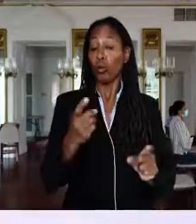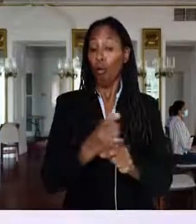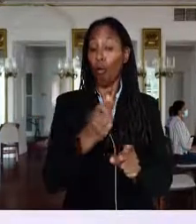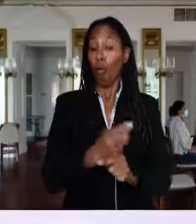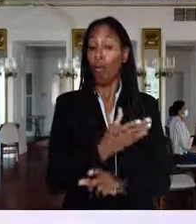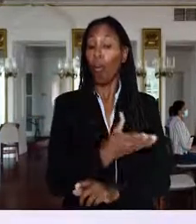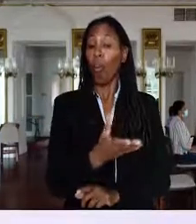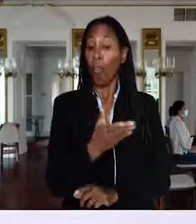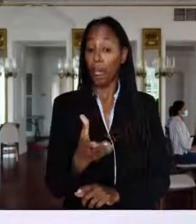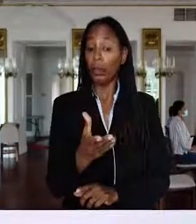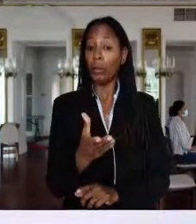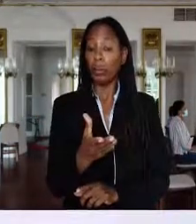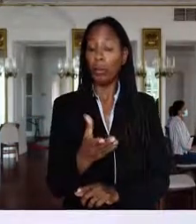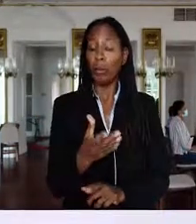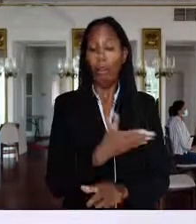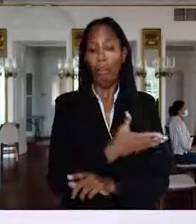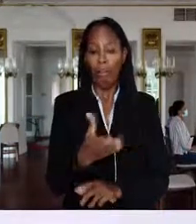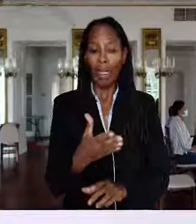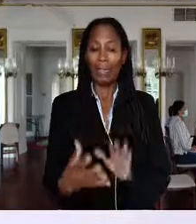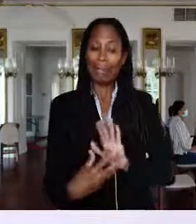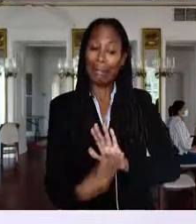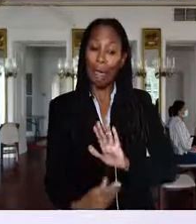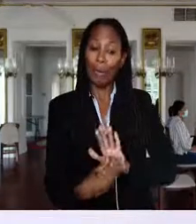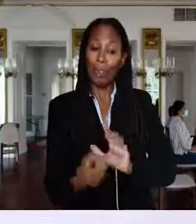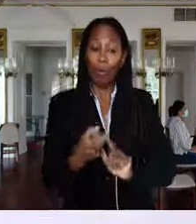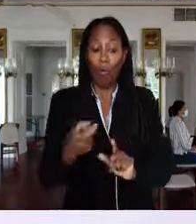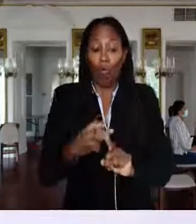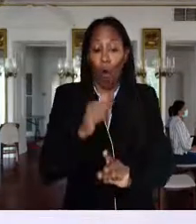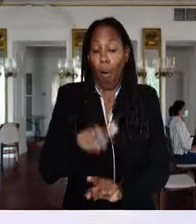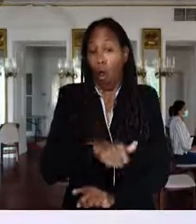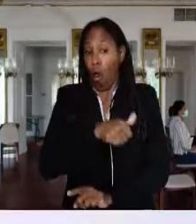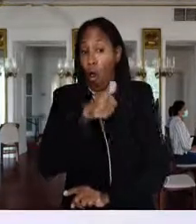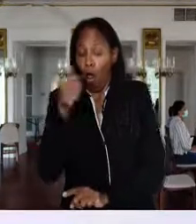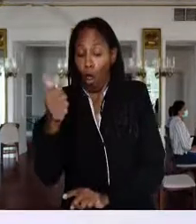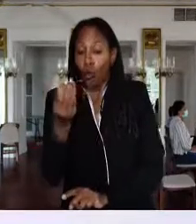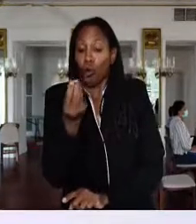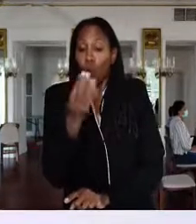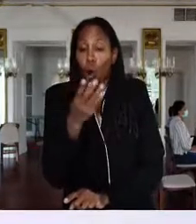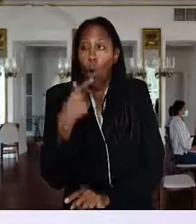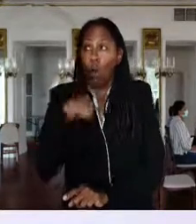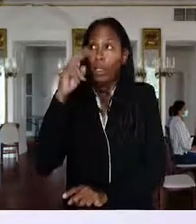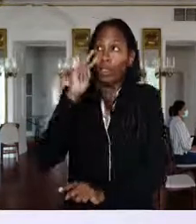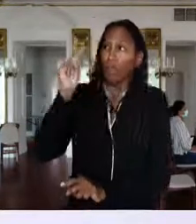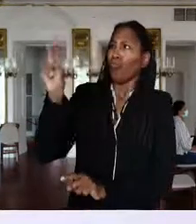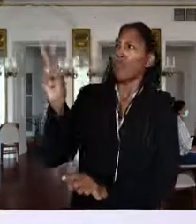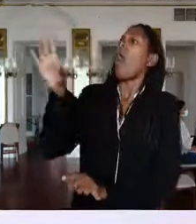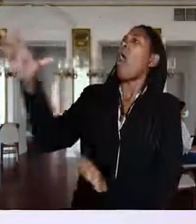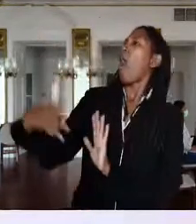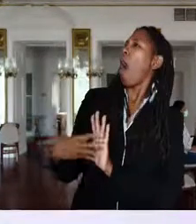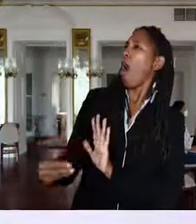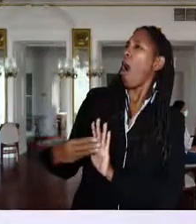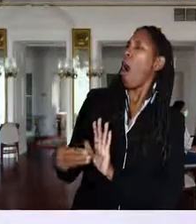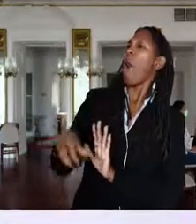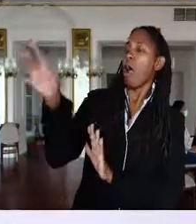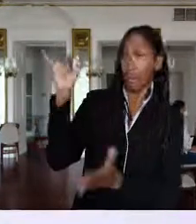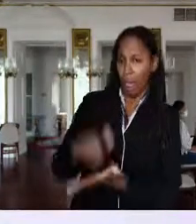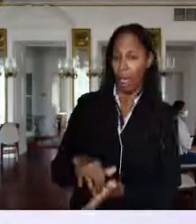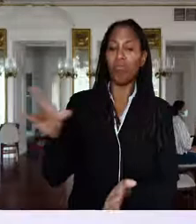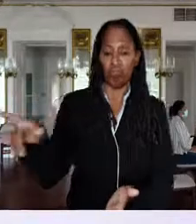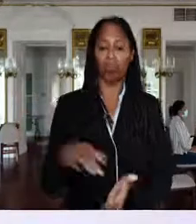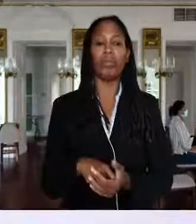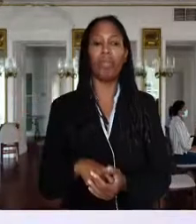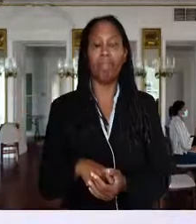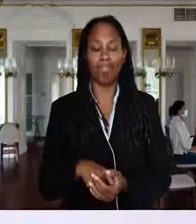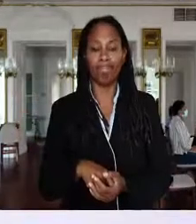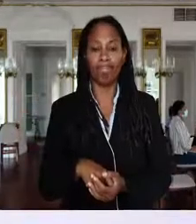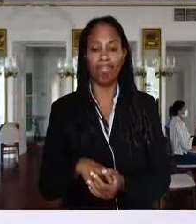are replicated by others, or we're replicating what they did. Now, in non-COVID, COVID-related